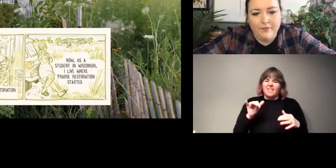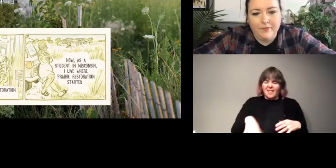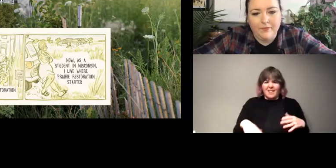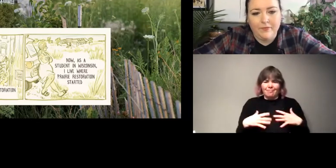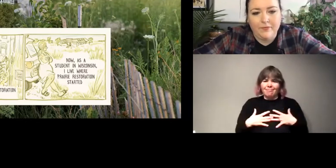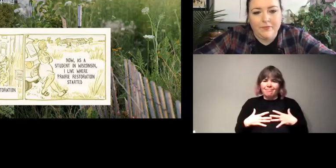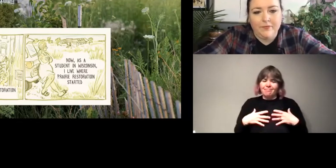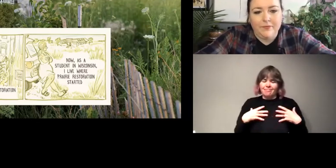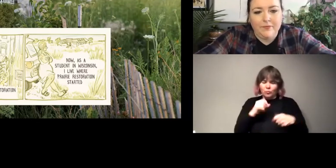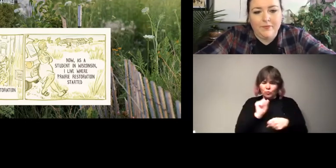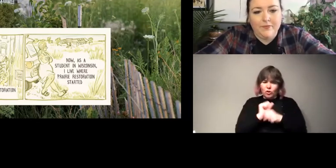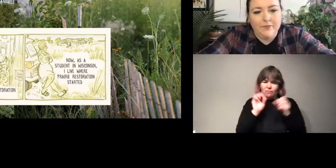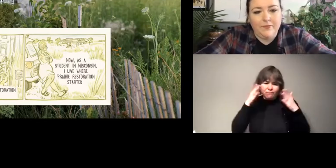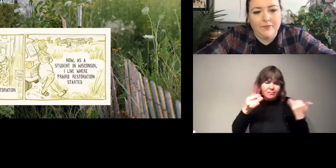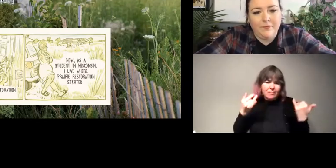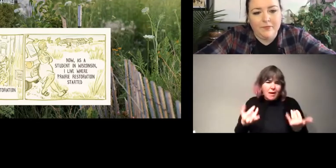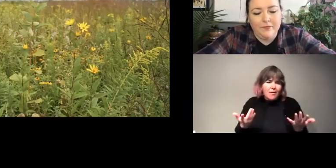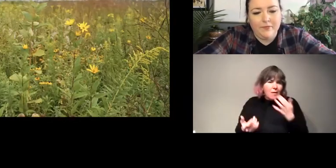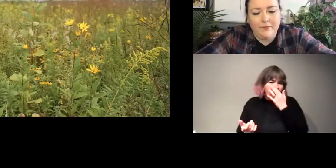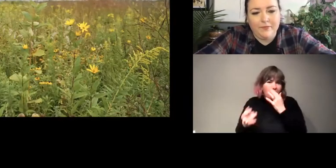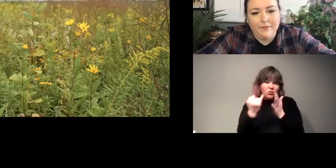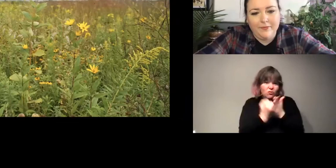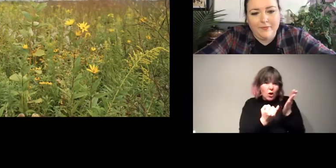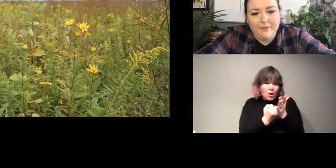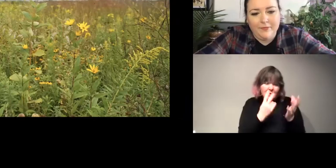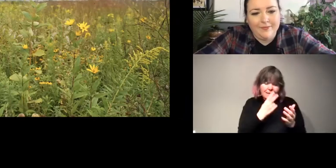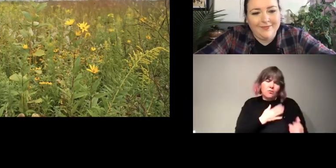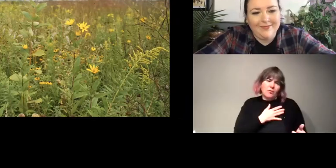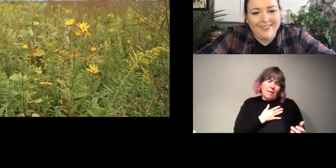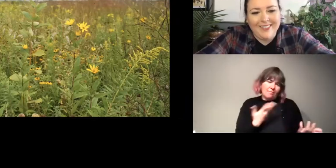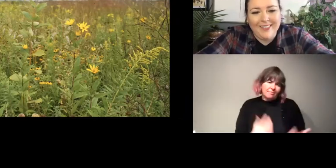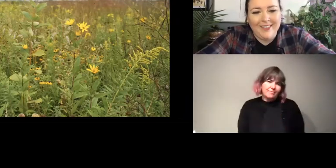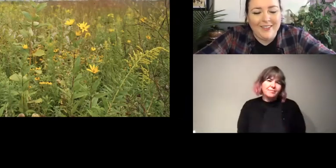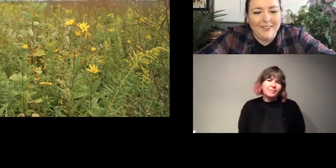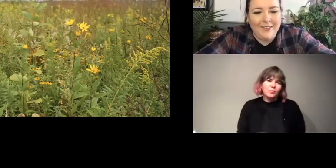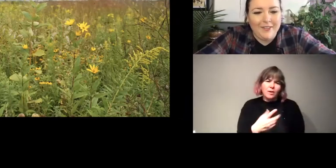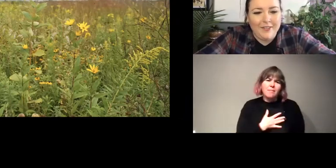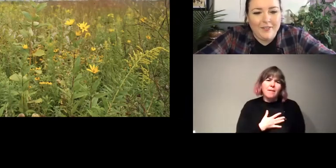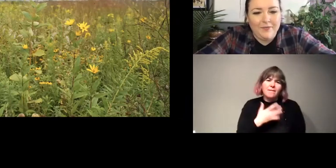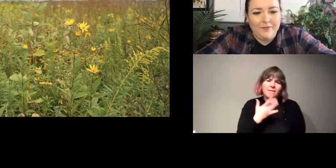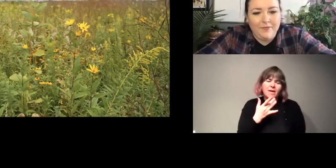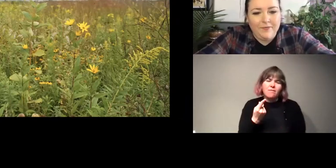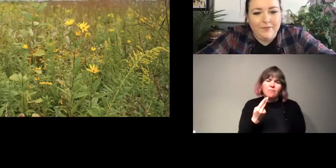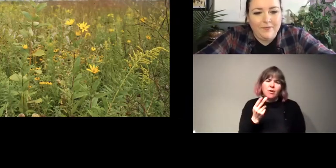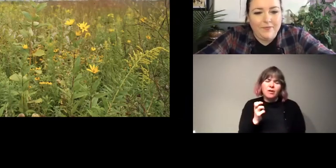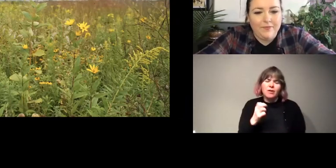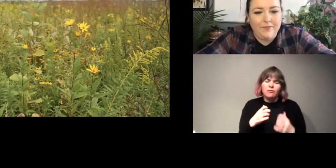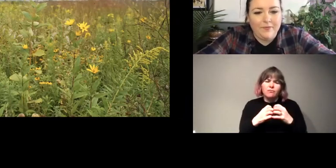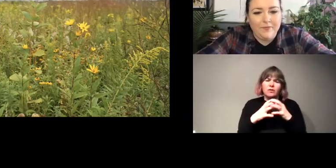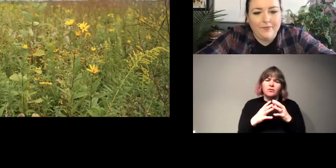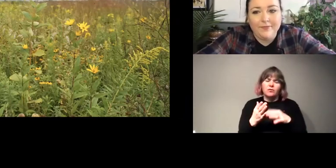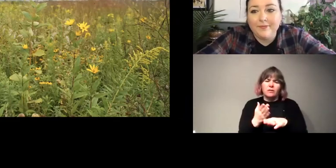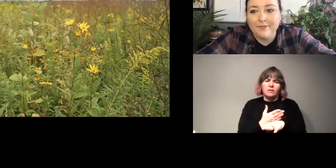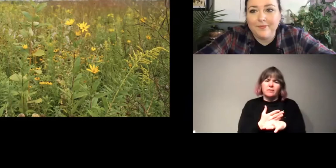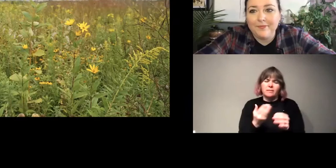what I do now. And so all these drawings you're seeing, they're mine. This is one of my favorite prairie restorations. This is at